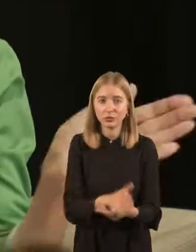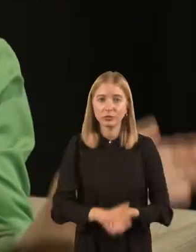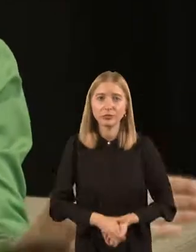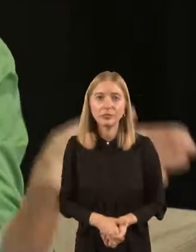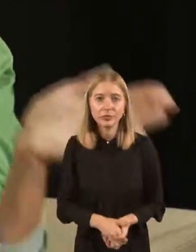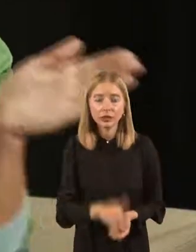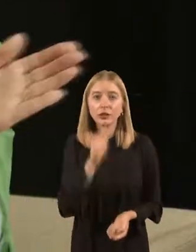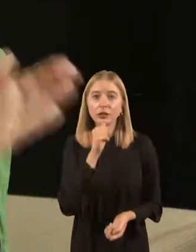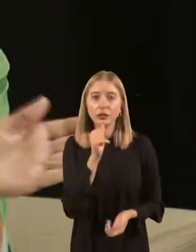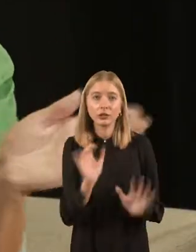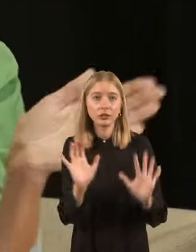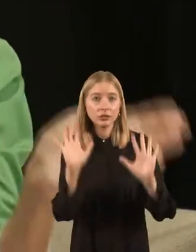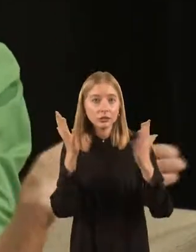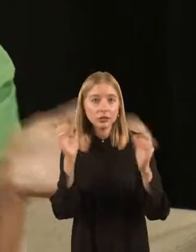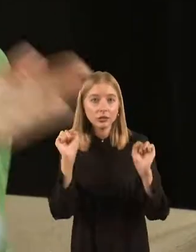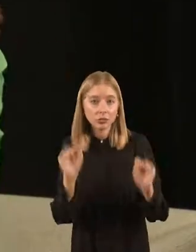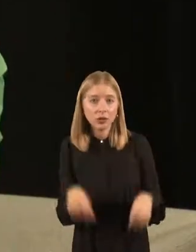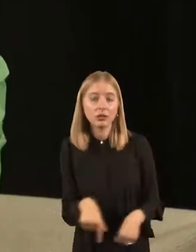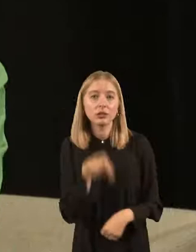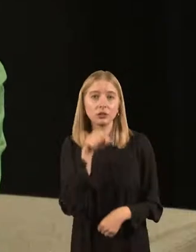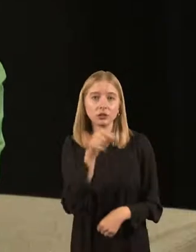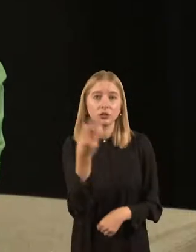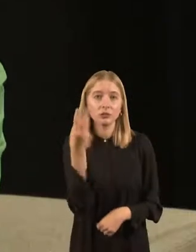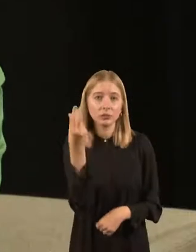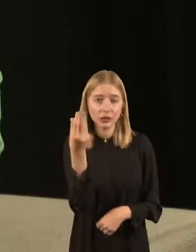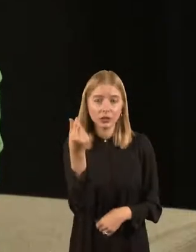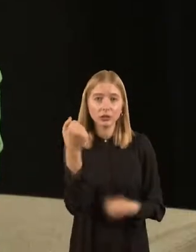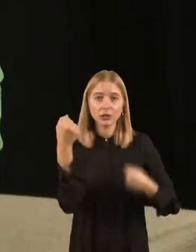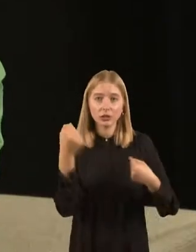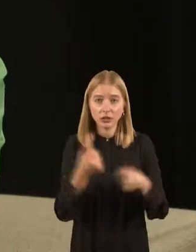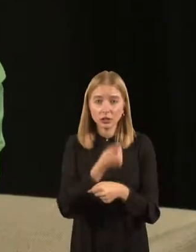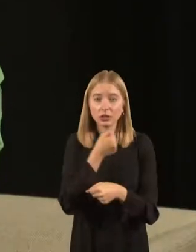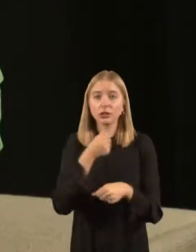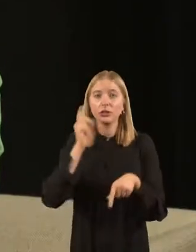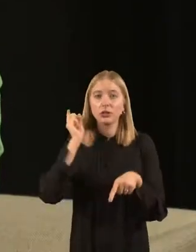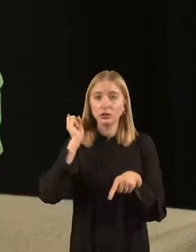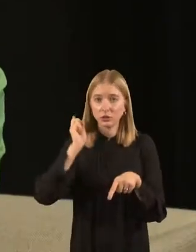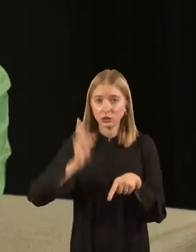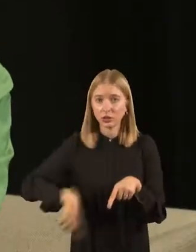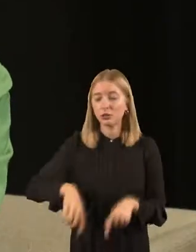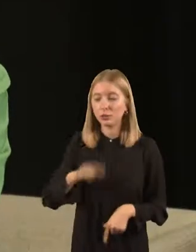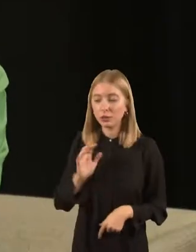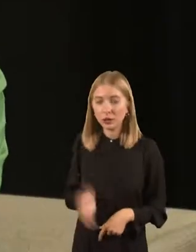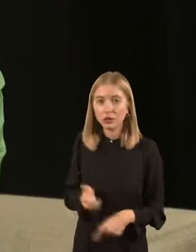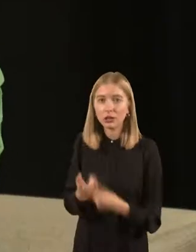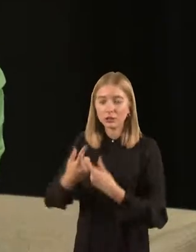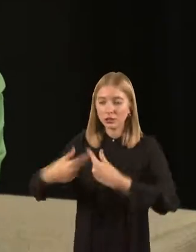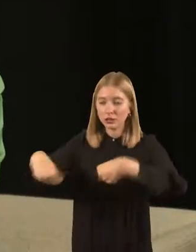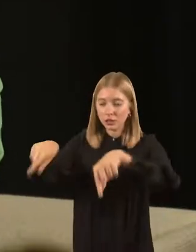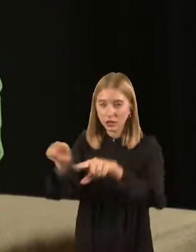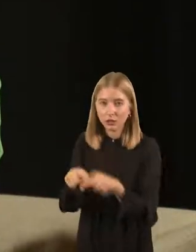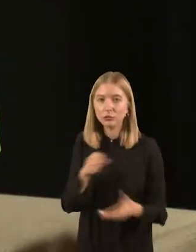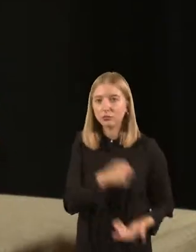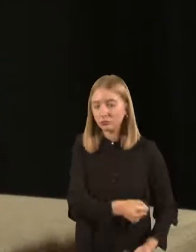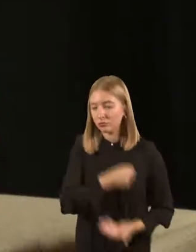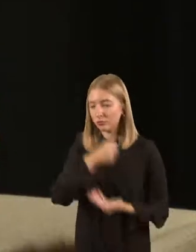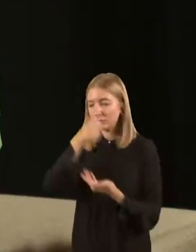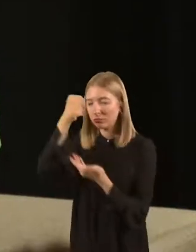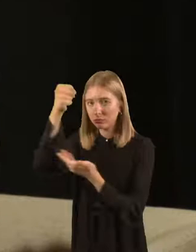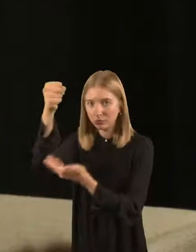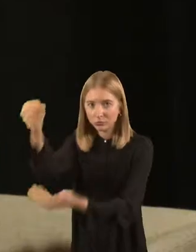to venture to buy electric vehicle. So all these obstacles have to be removed, and all these